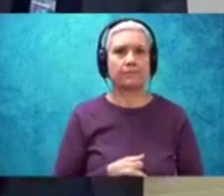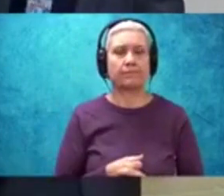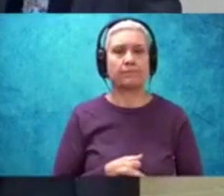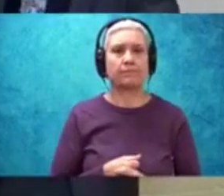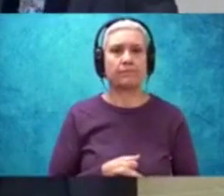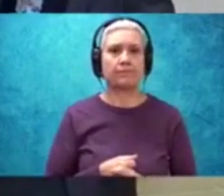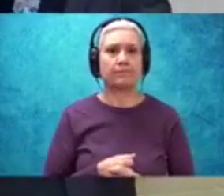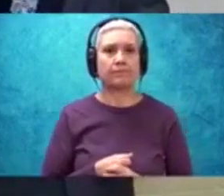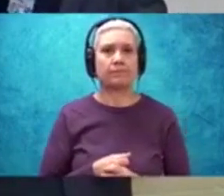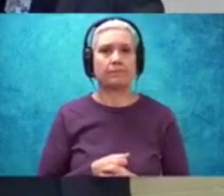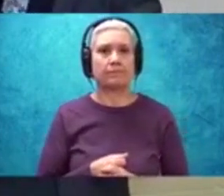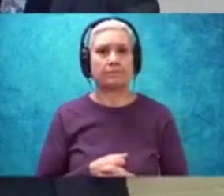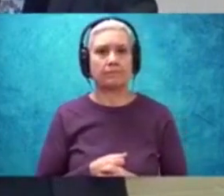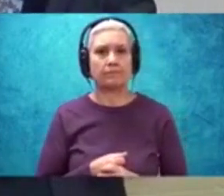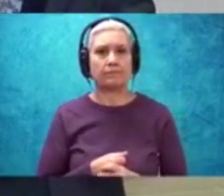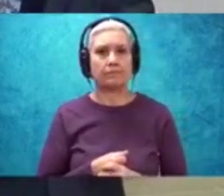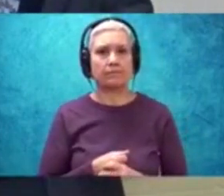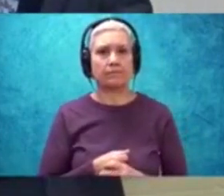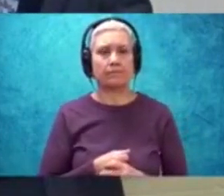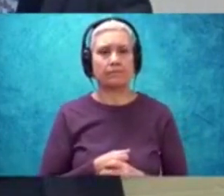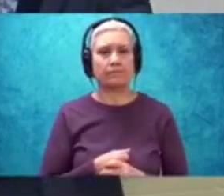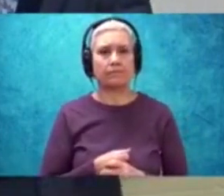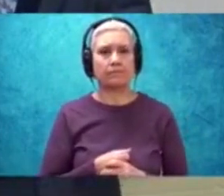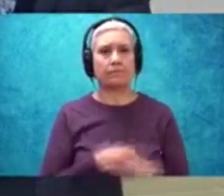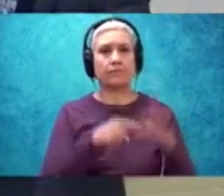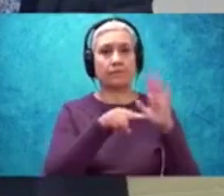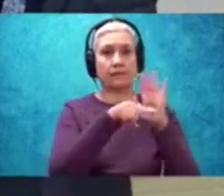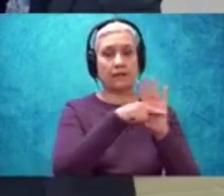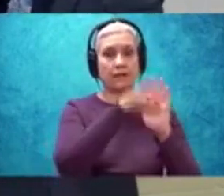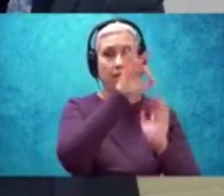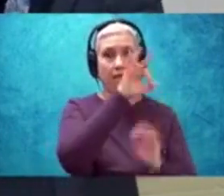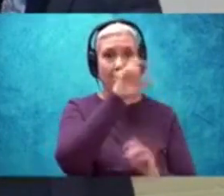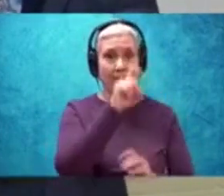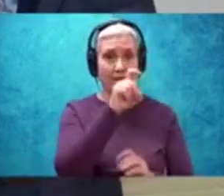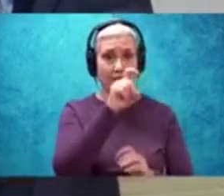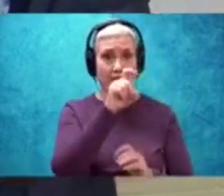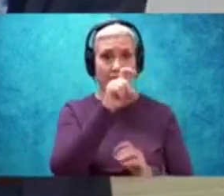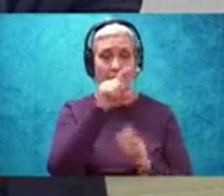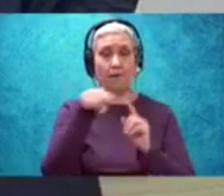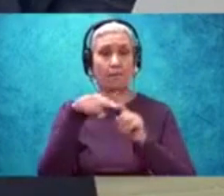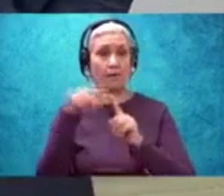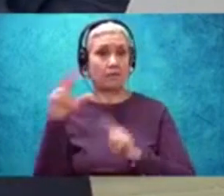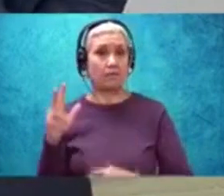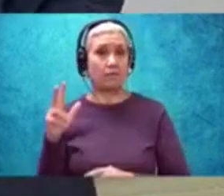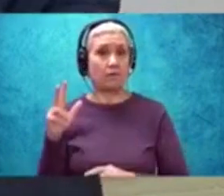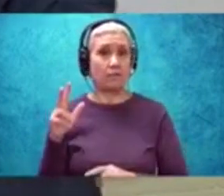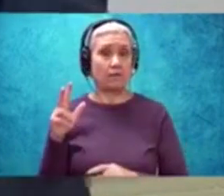common factor here between our negative 9x and positive 3